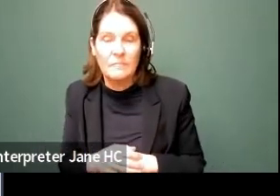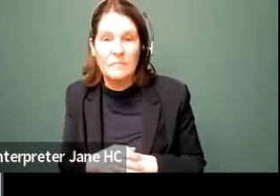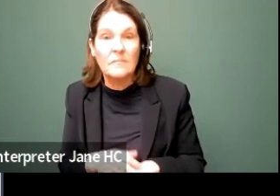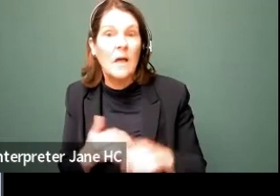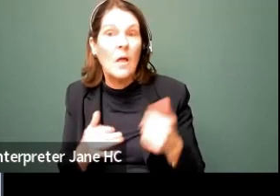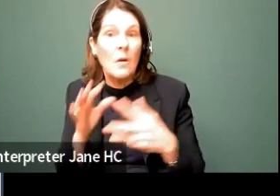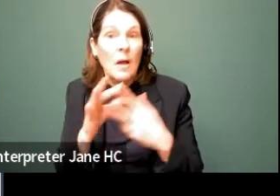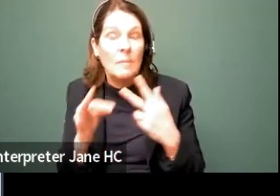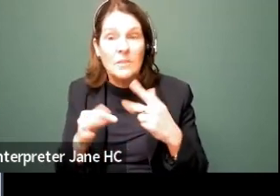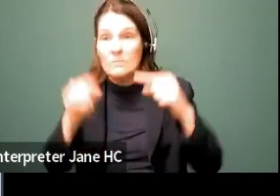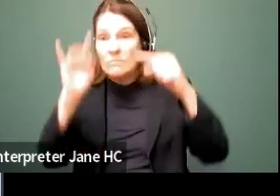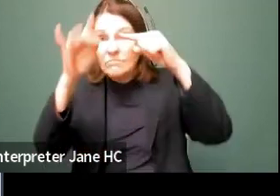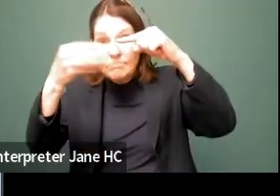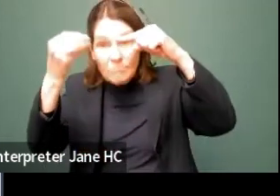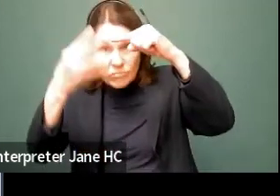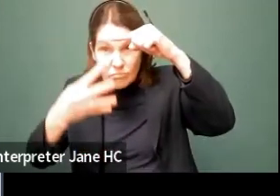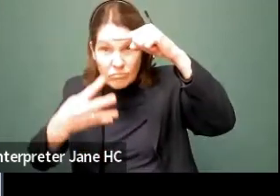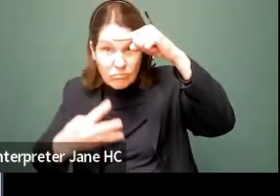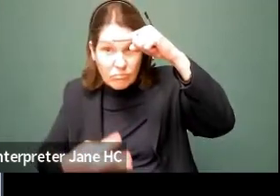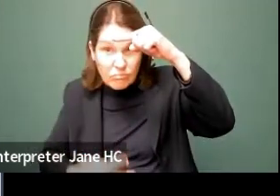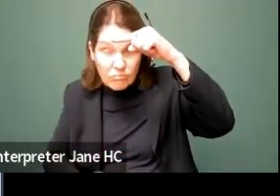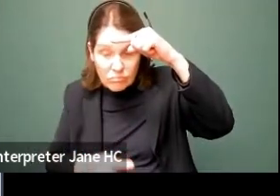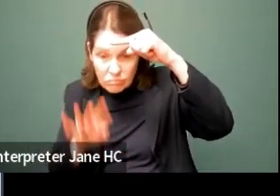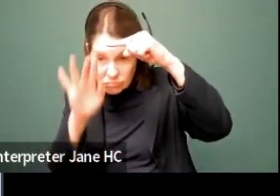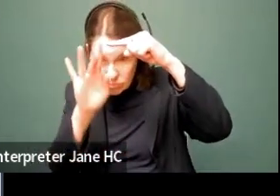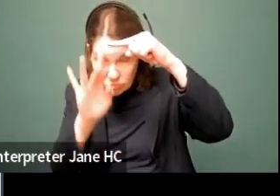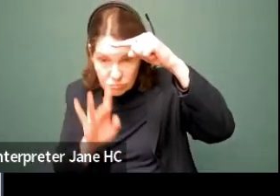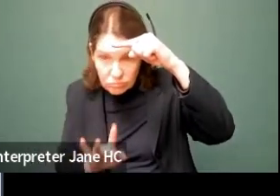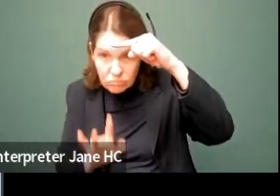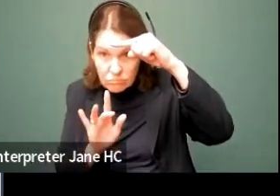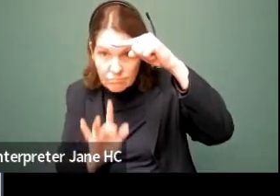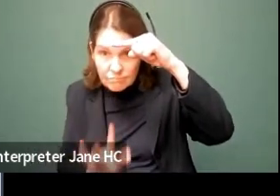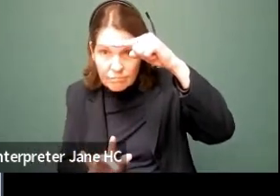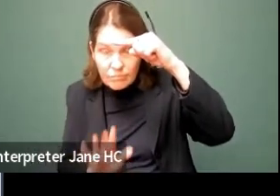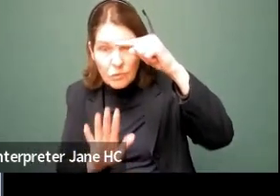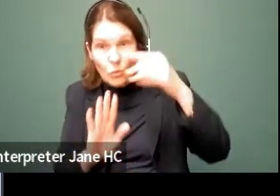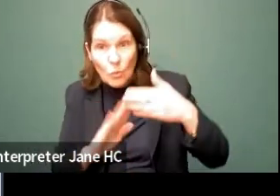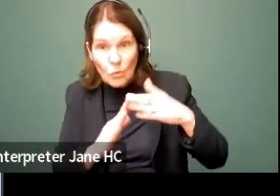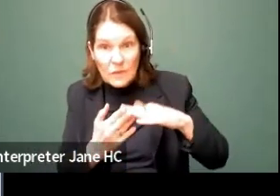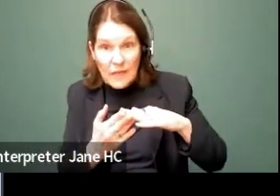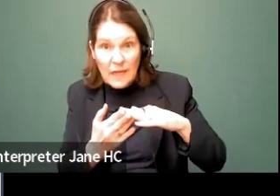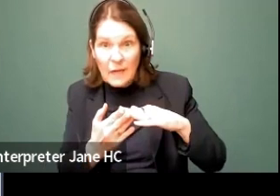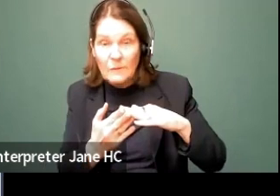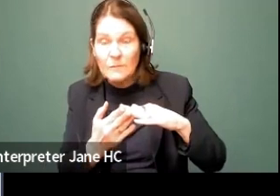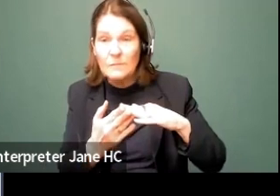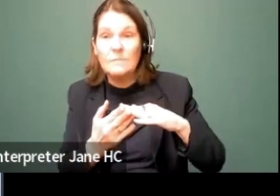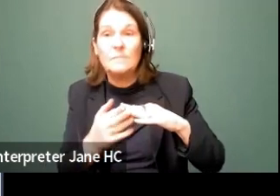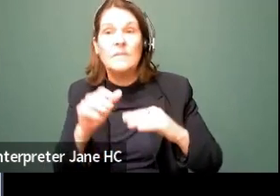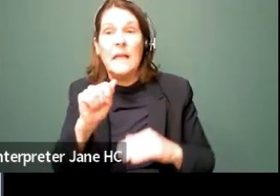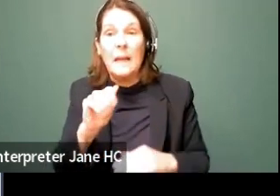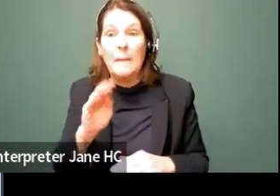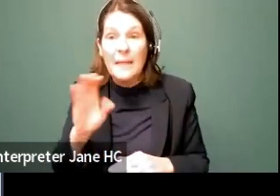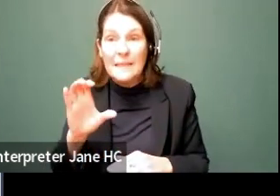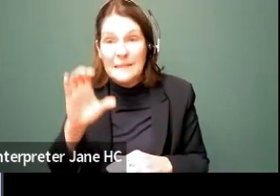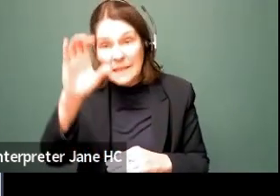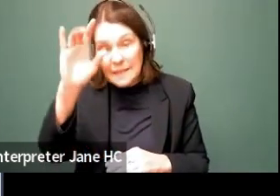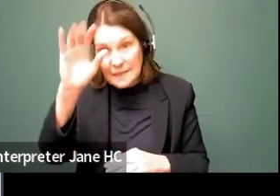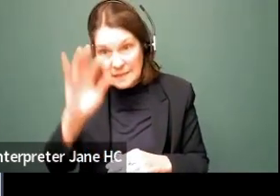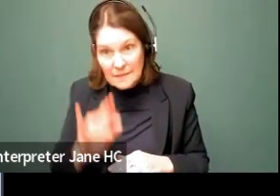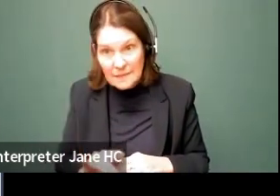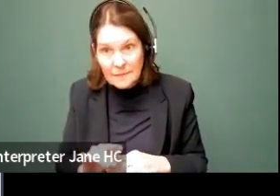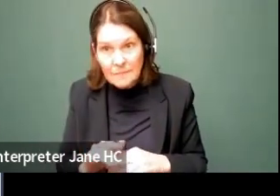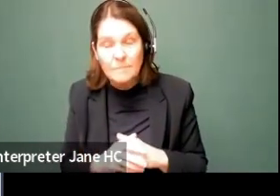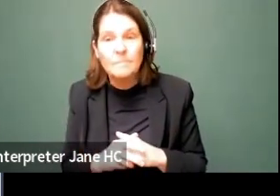menu and just pick an individual town. It's all in alphabetical order,